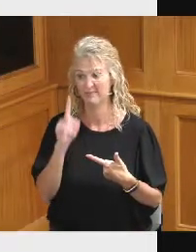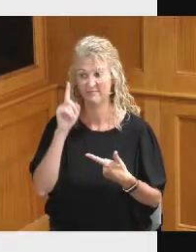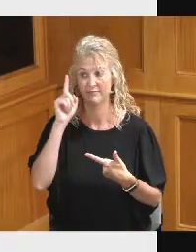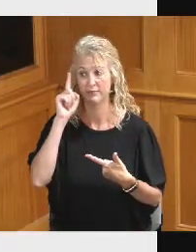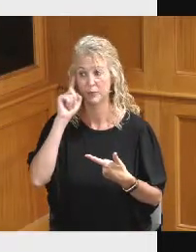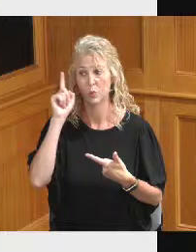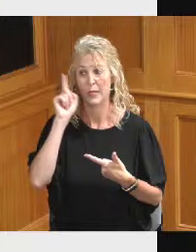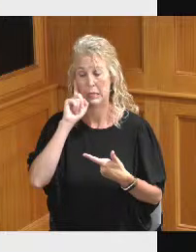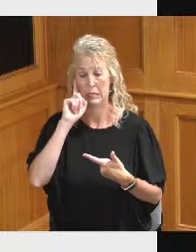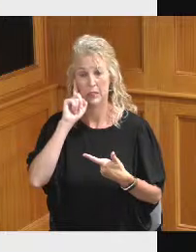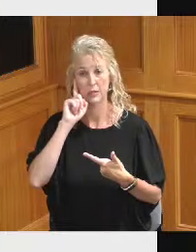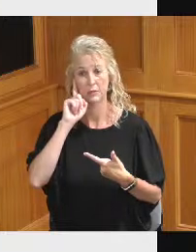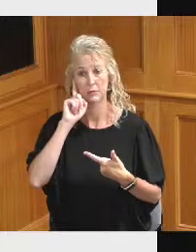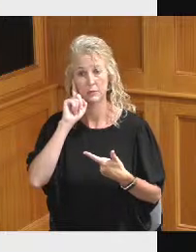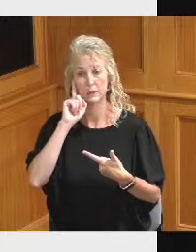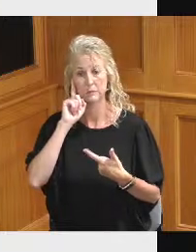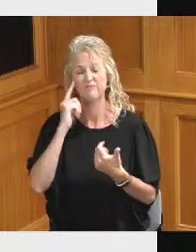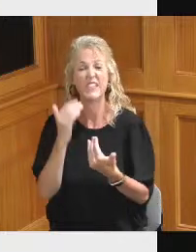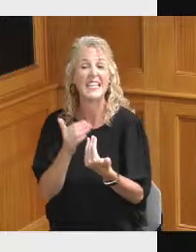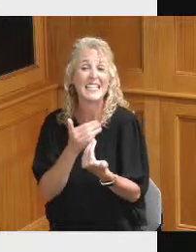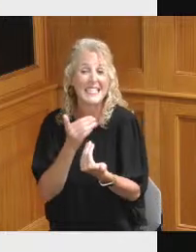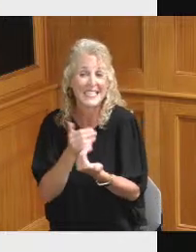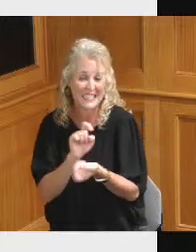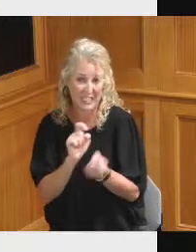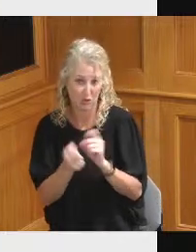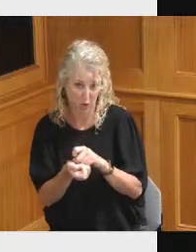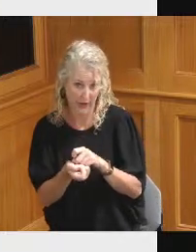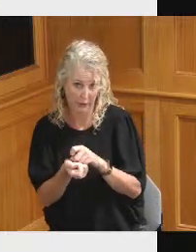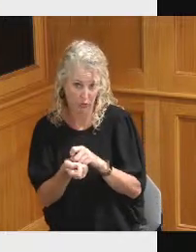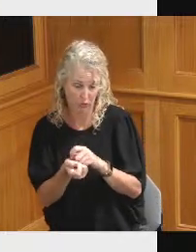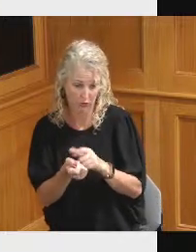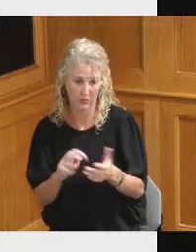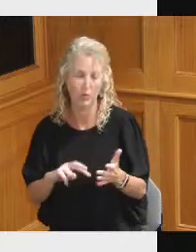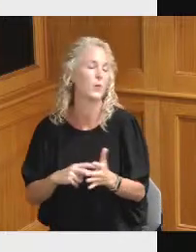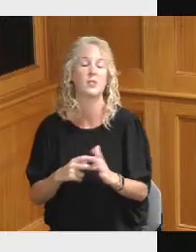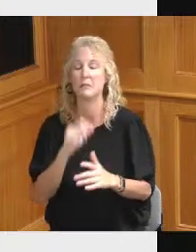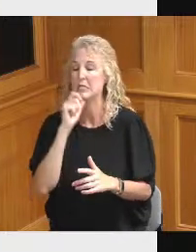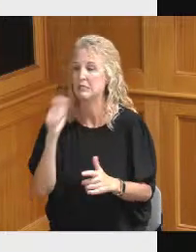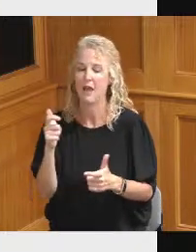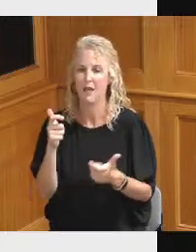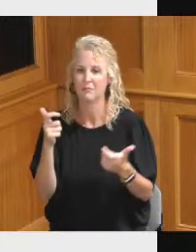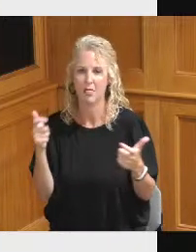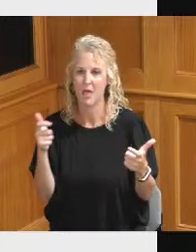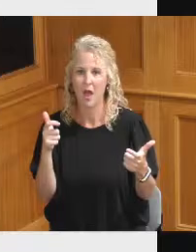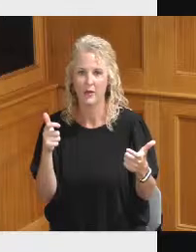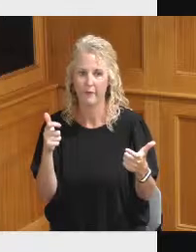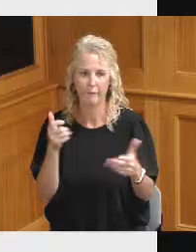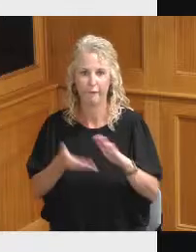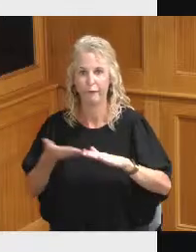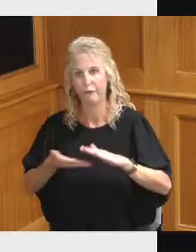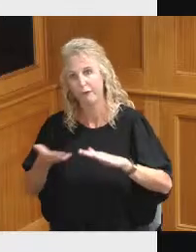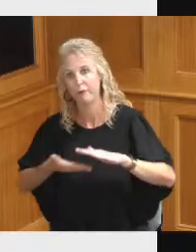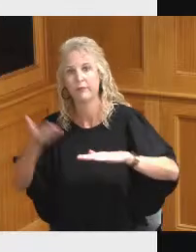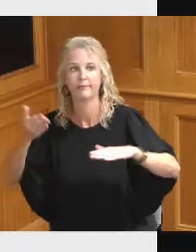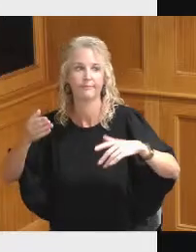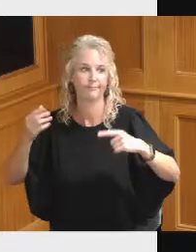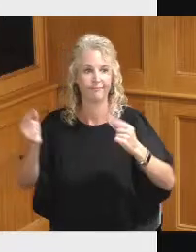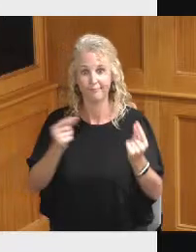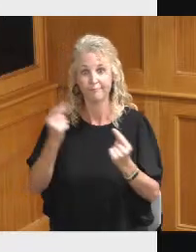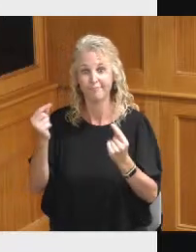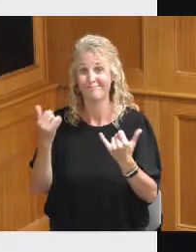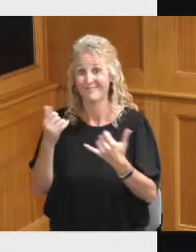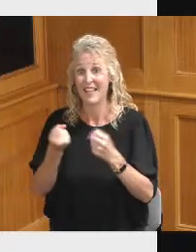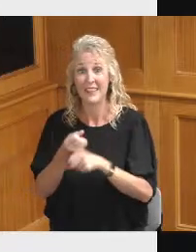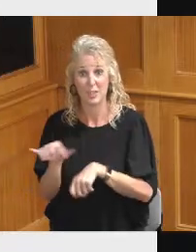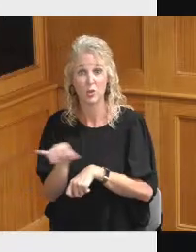relatively easy change. In other words, there's not a lot of cost associated with it or additional resources. We could do it this